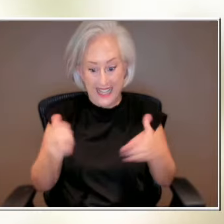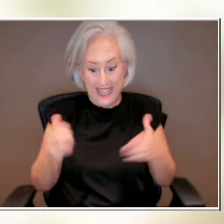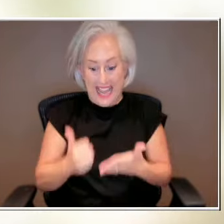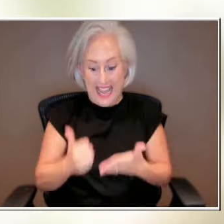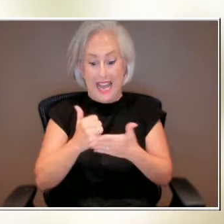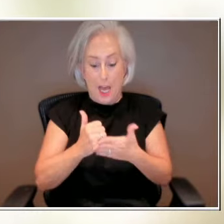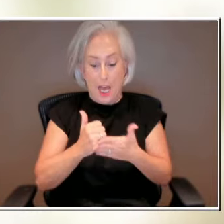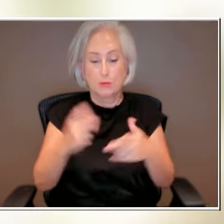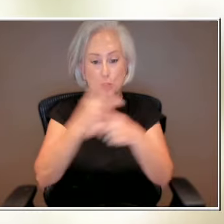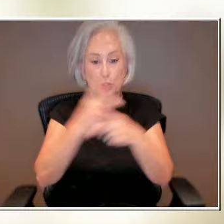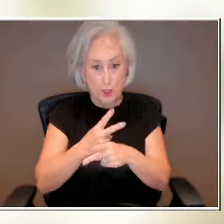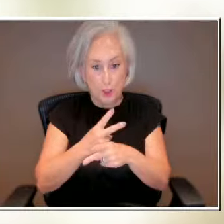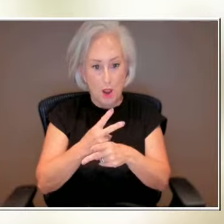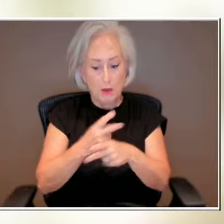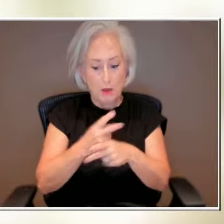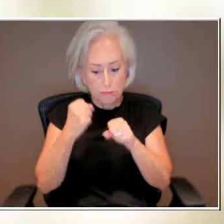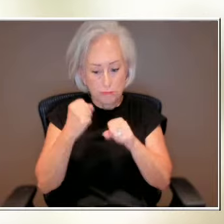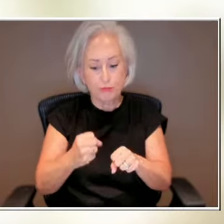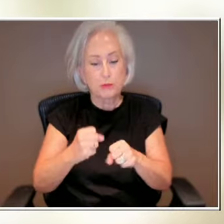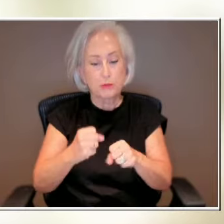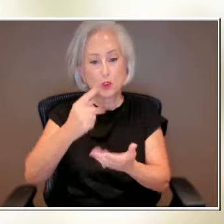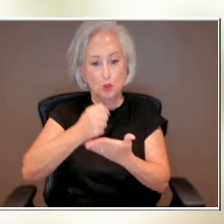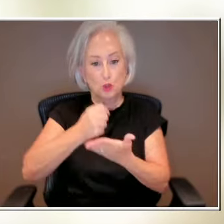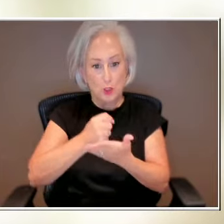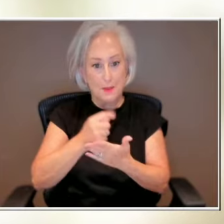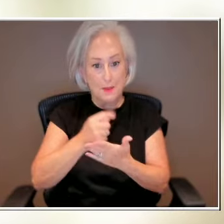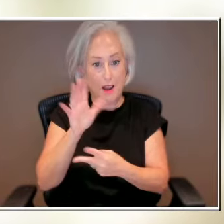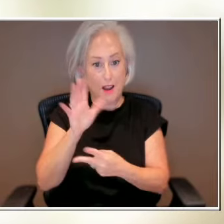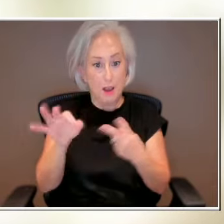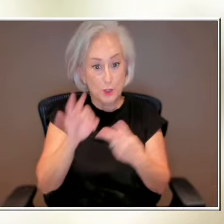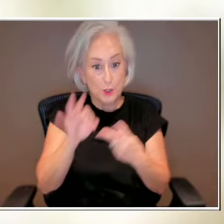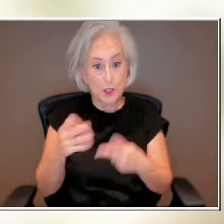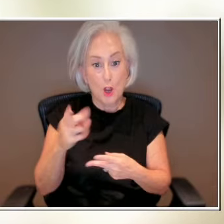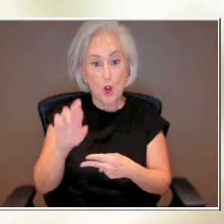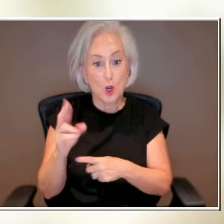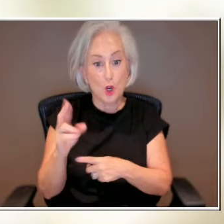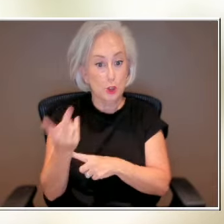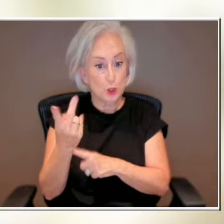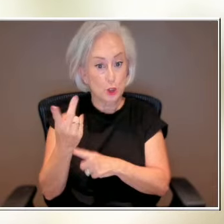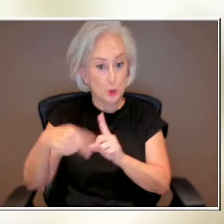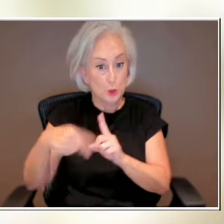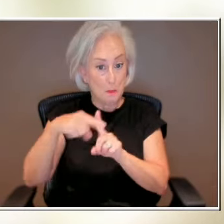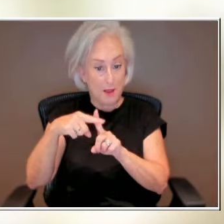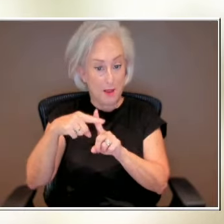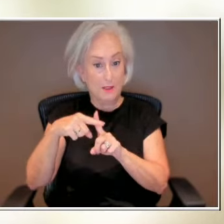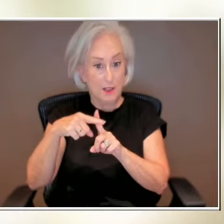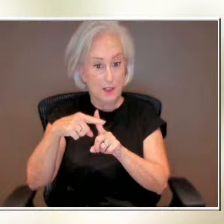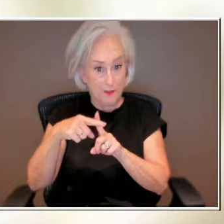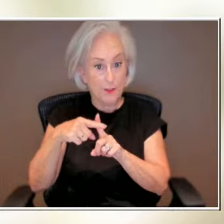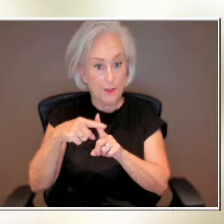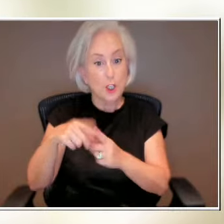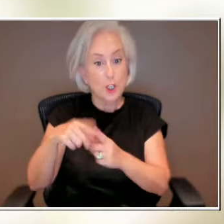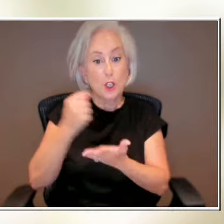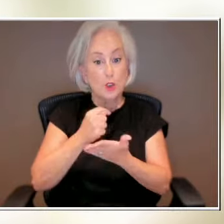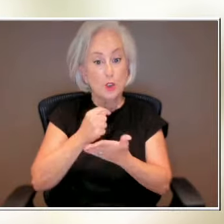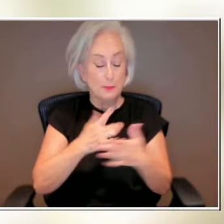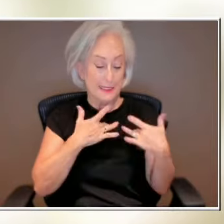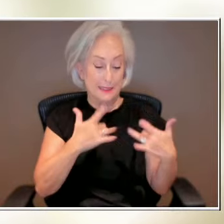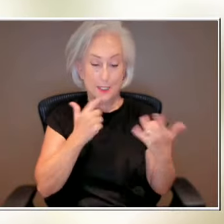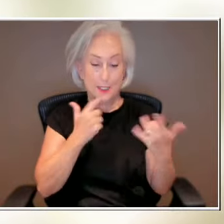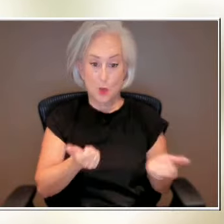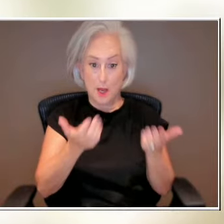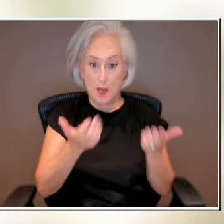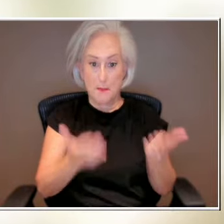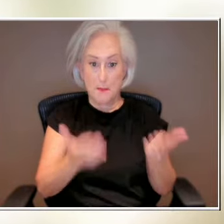active treatment options. So for HER2 positive breast cancer, the treatments that are typically recommended in clinic are drugs